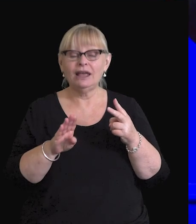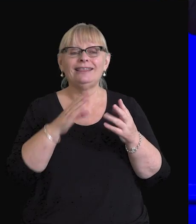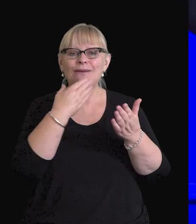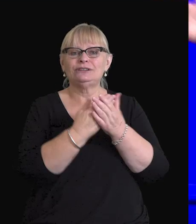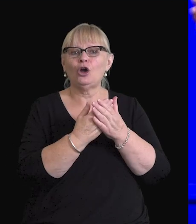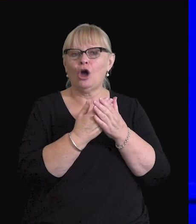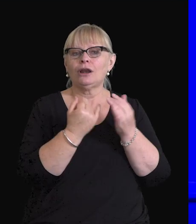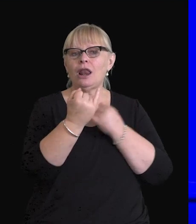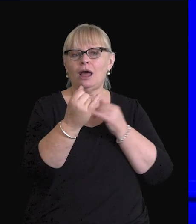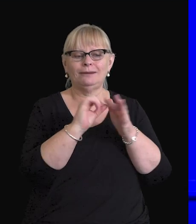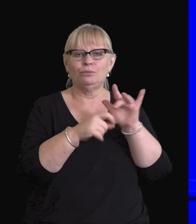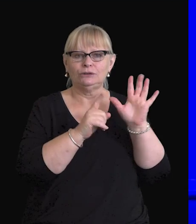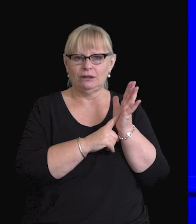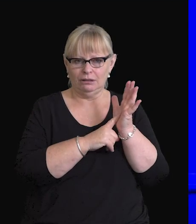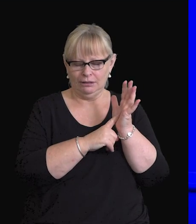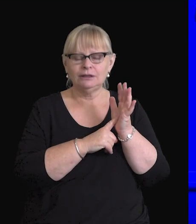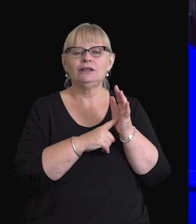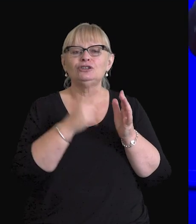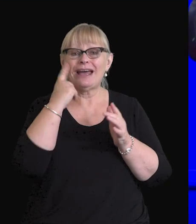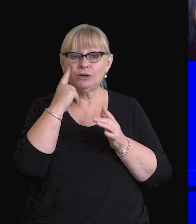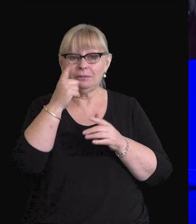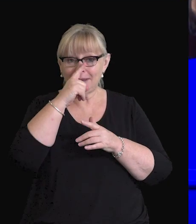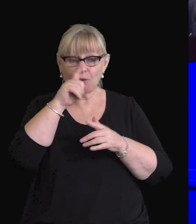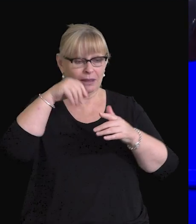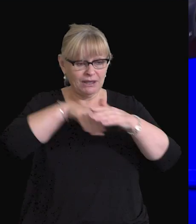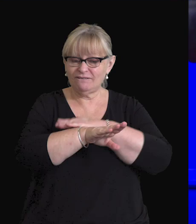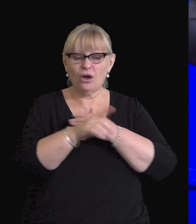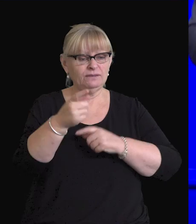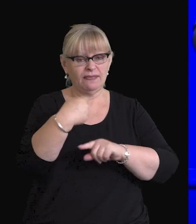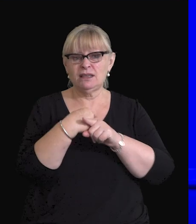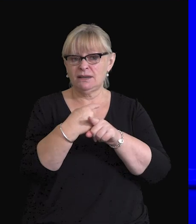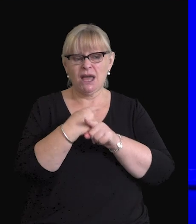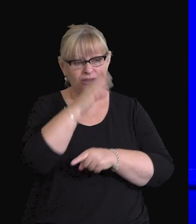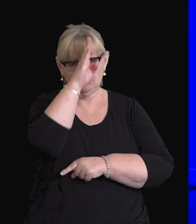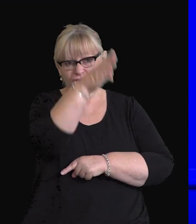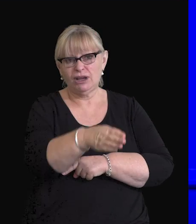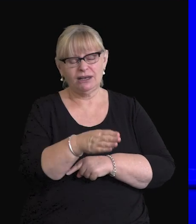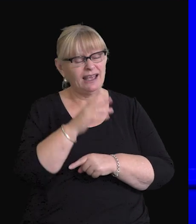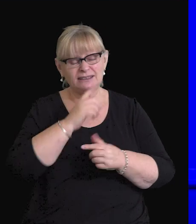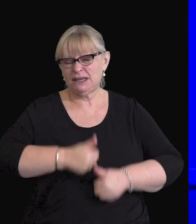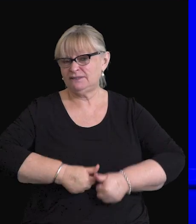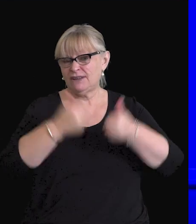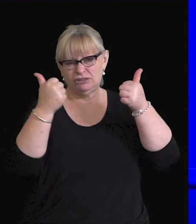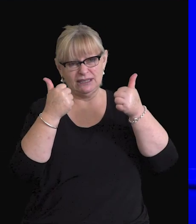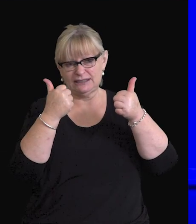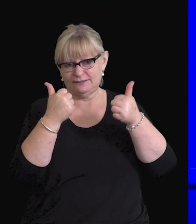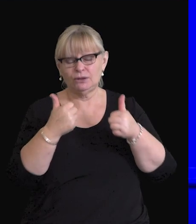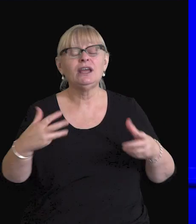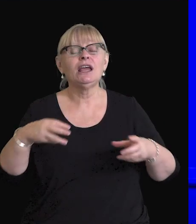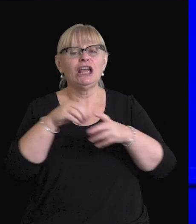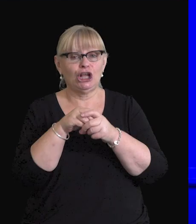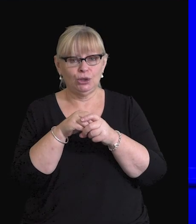portal, eDemocracia, which allows people to participate in national parliamentary debate, and it's had great success, including